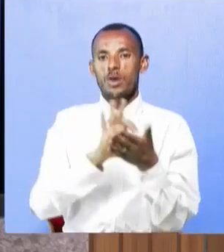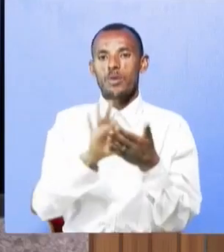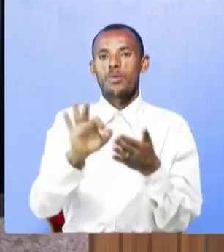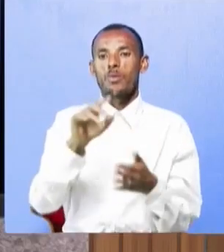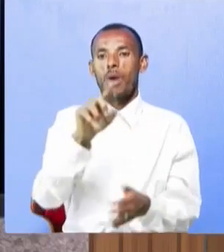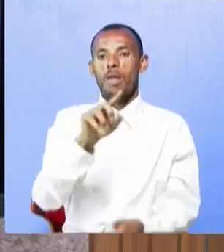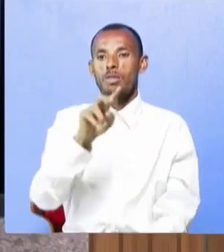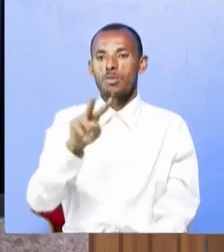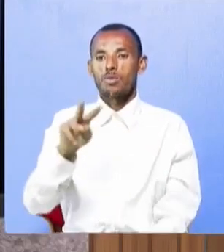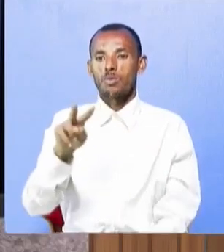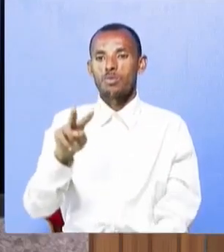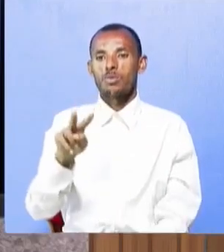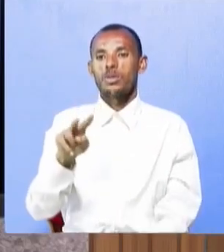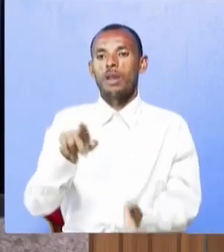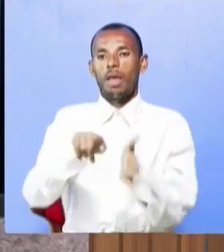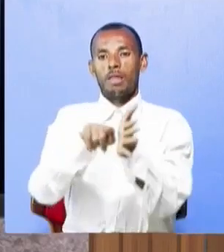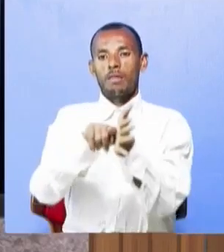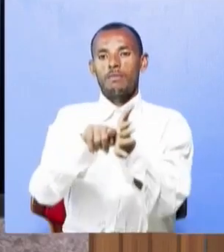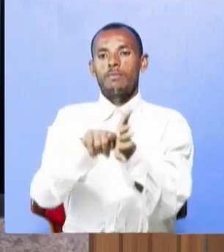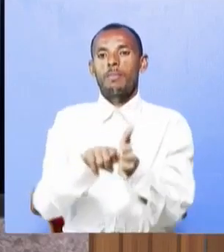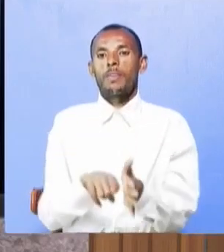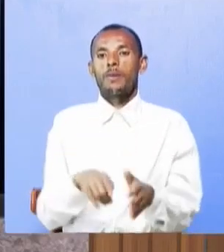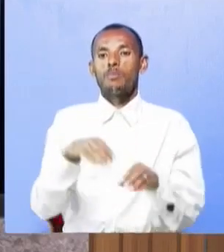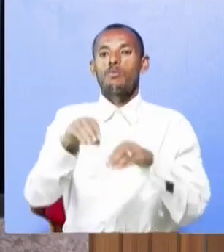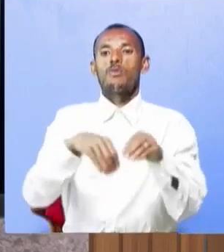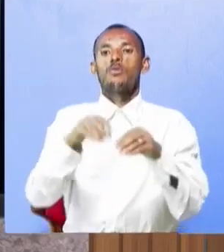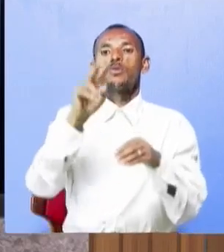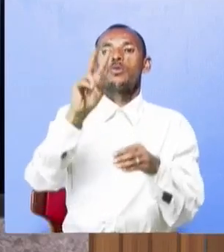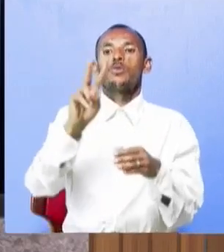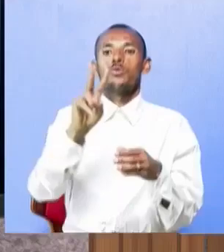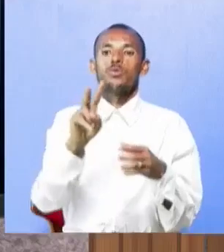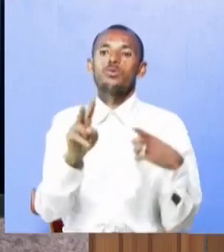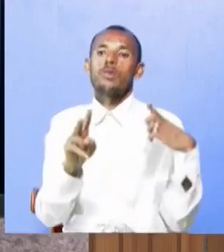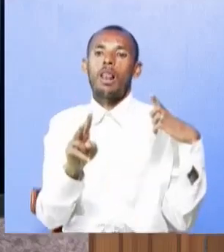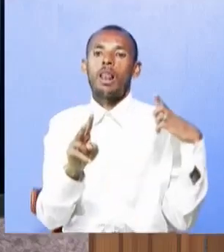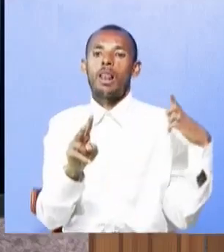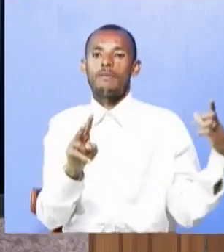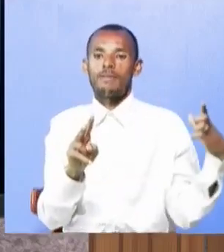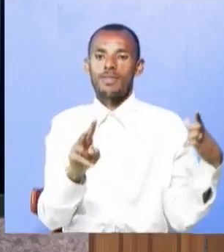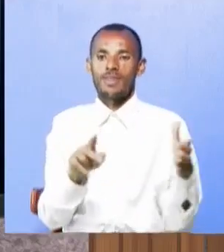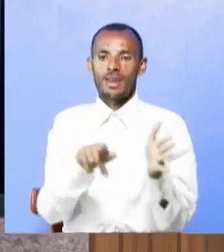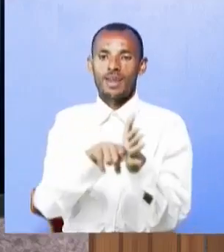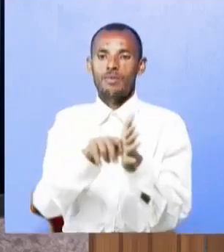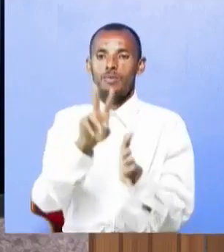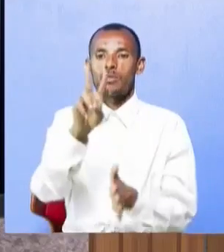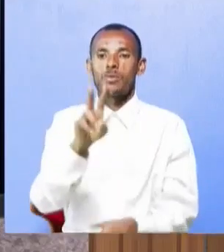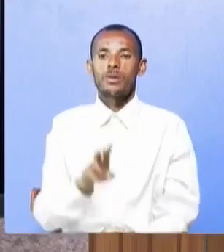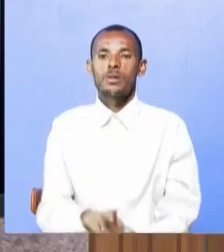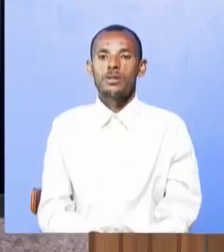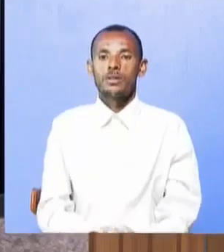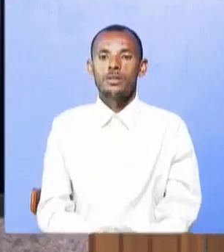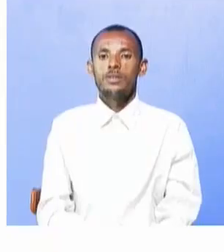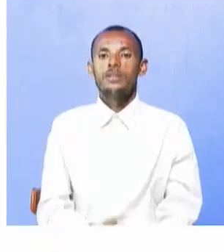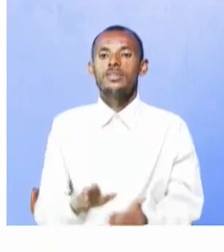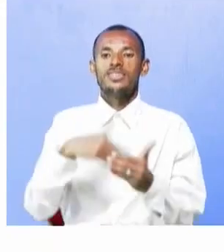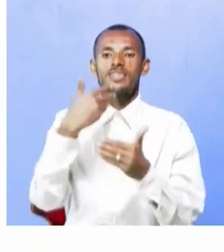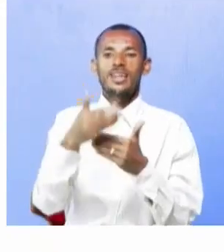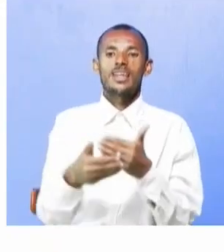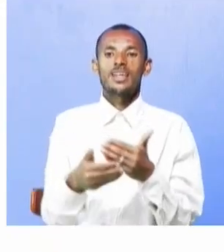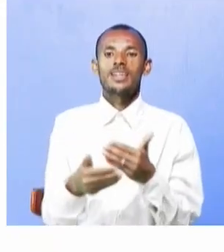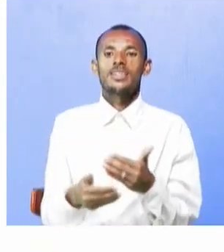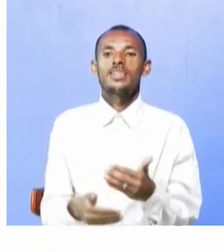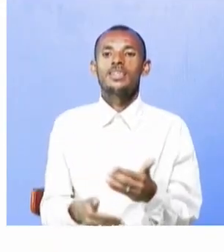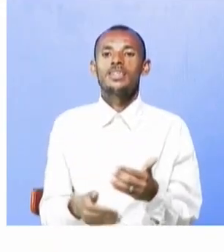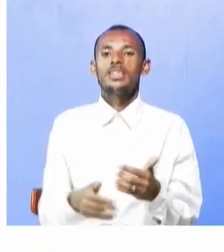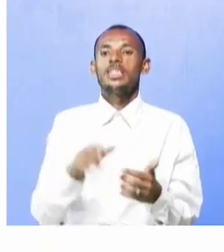1, 2, and so you need to move 2 units to the left of the y-axis. Then this